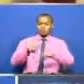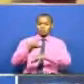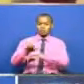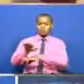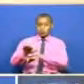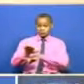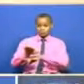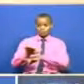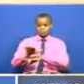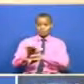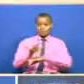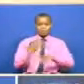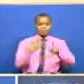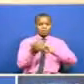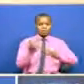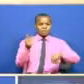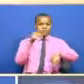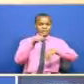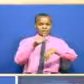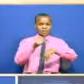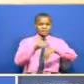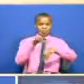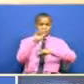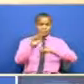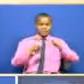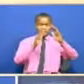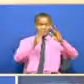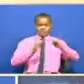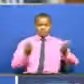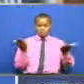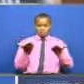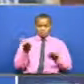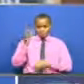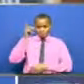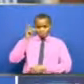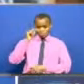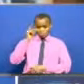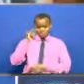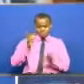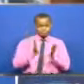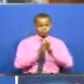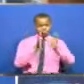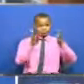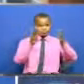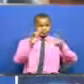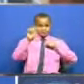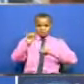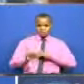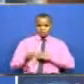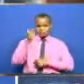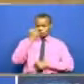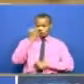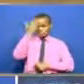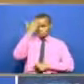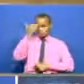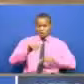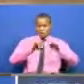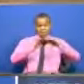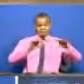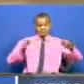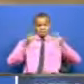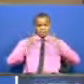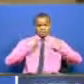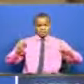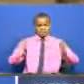special envoys of President Salva Kiir at State House Mombasa, congratulated South Sudan for committing to a permanent ceasefire and